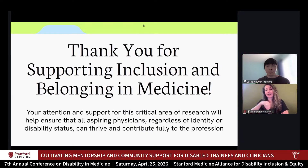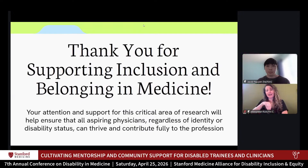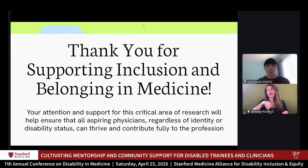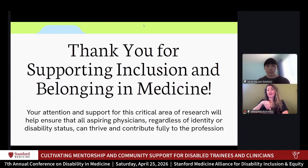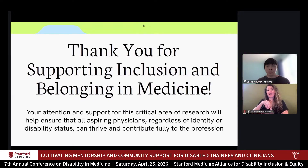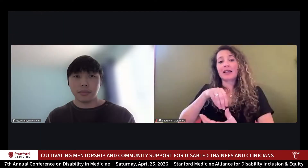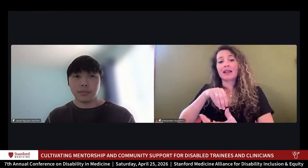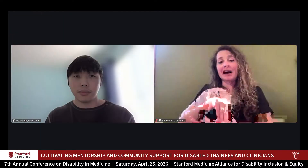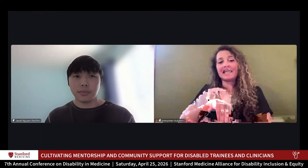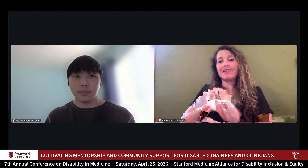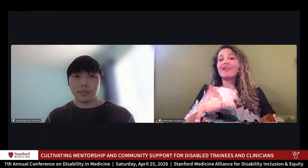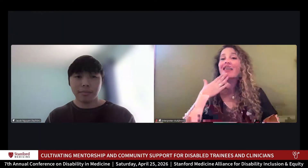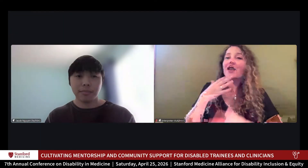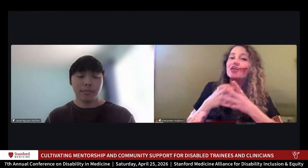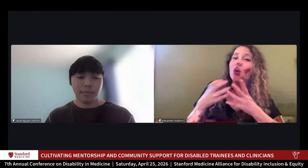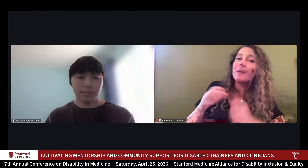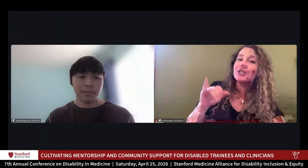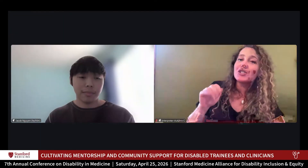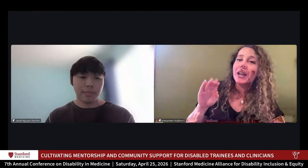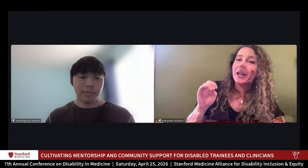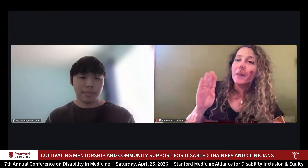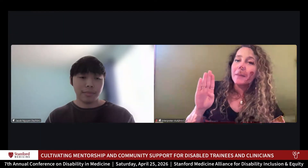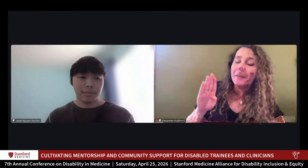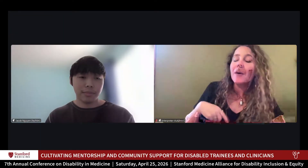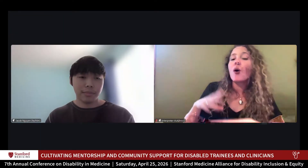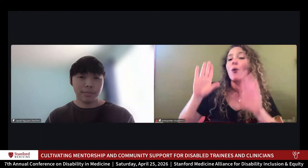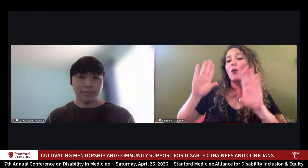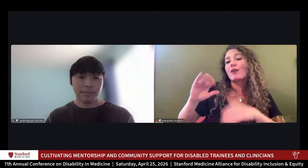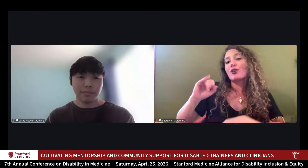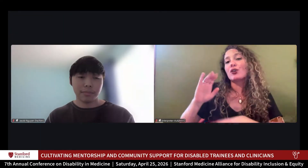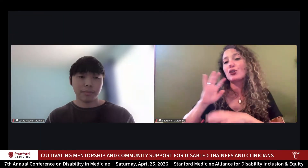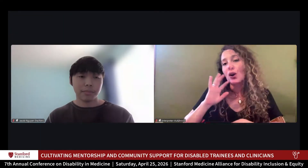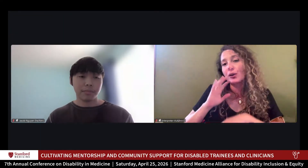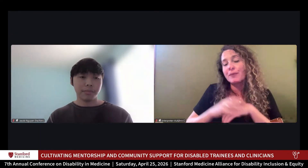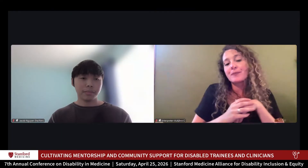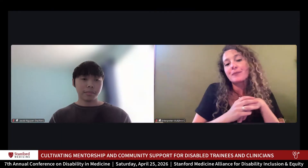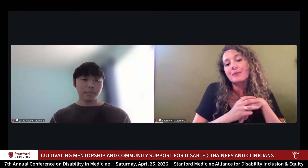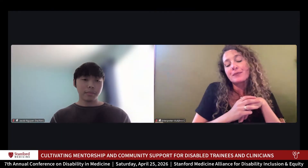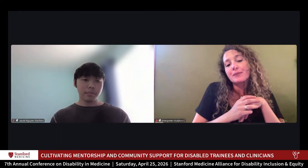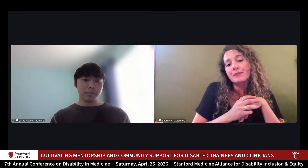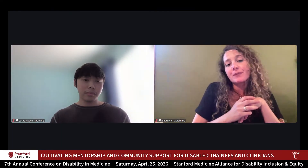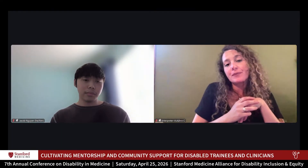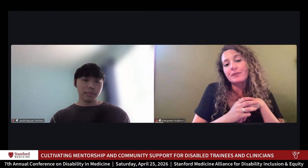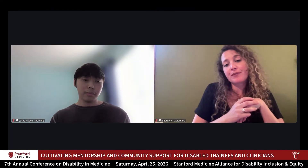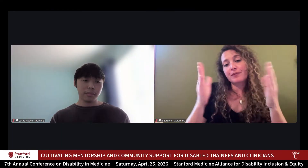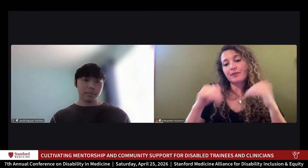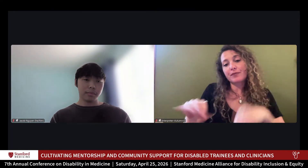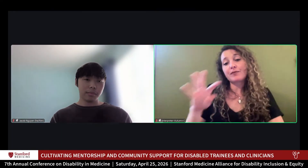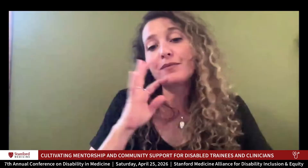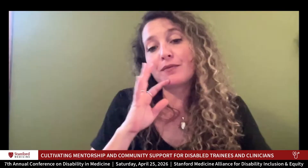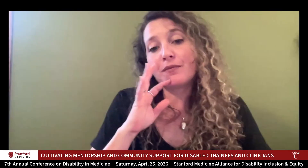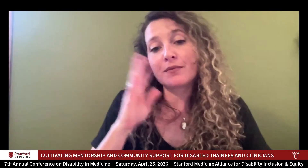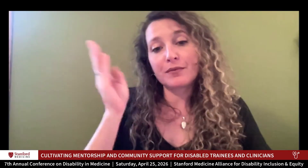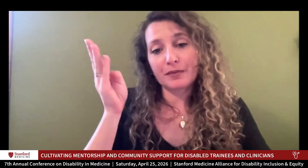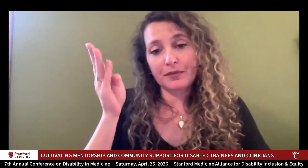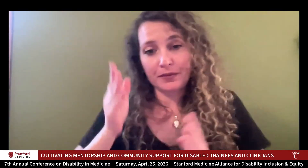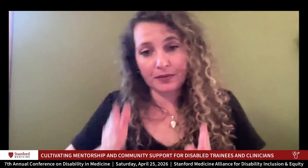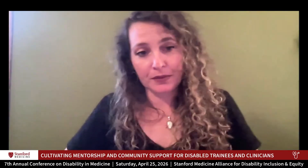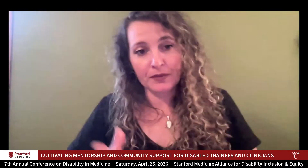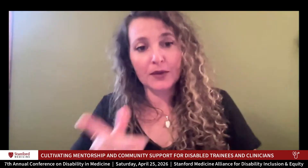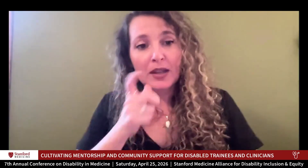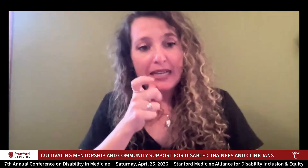Thank you so much, Jacob. Wonderful talk. All right. Our next speaker is